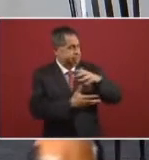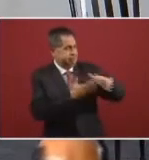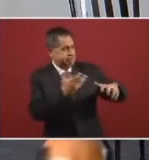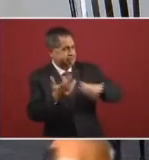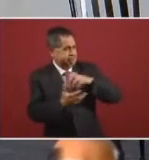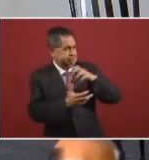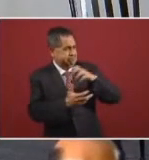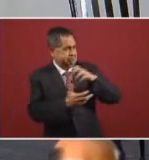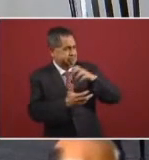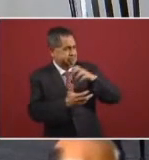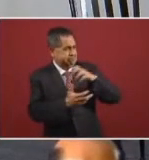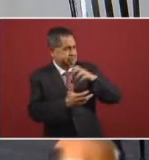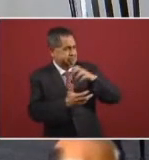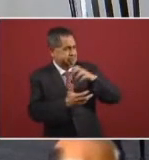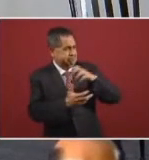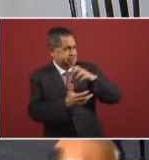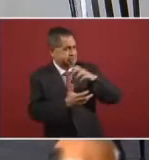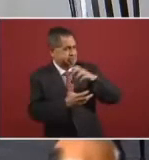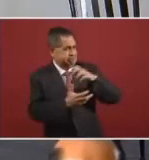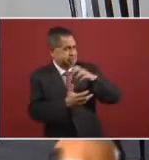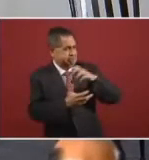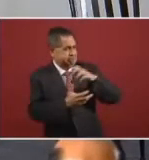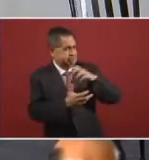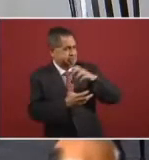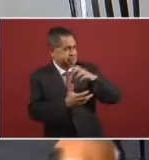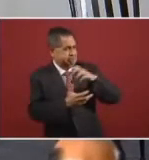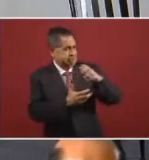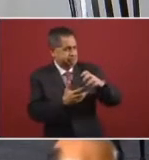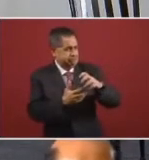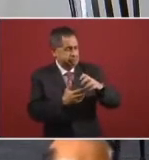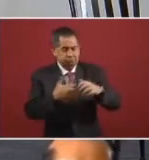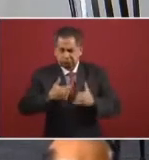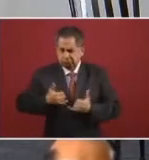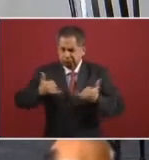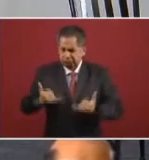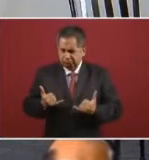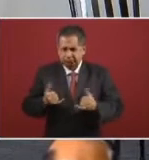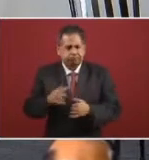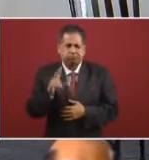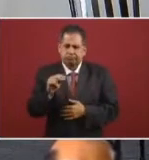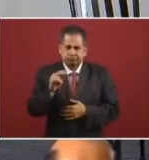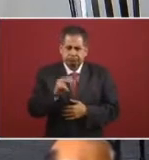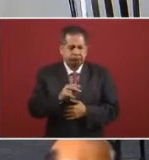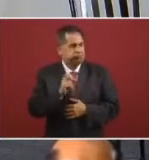una guerra civil. In order to prevent a civil war.